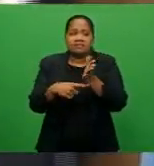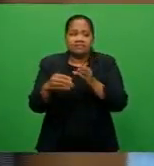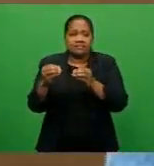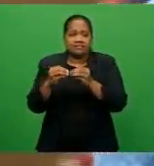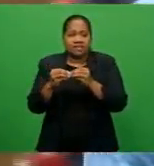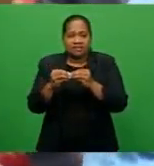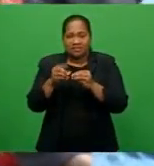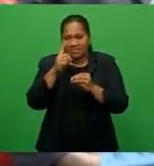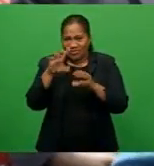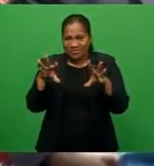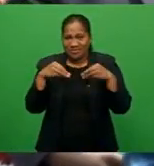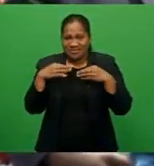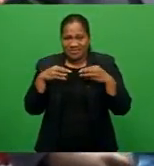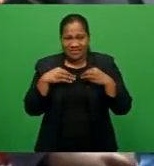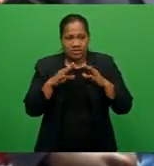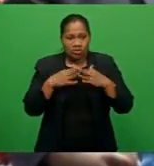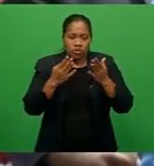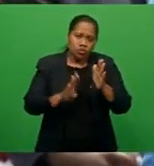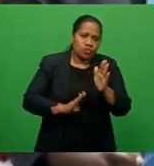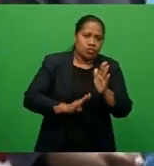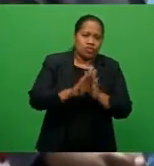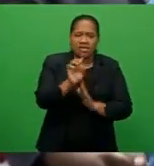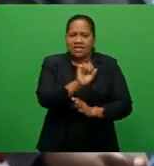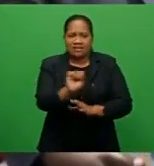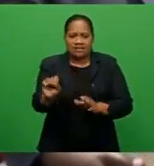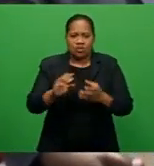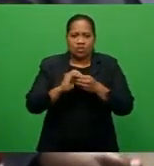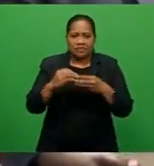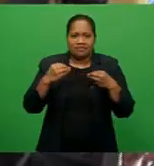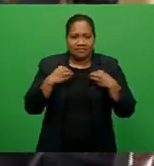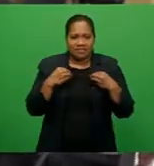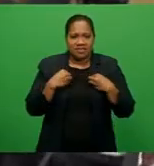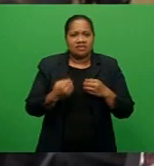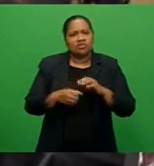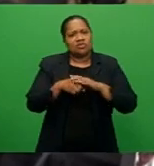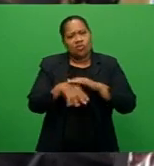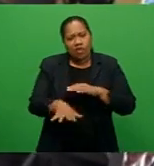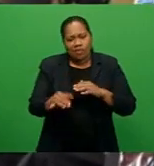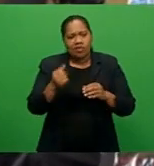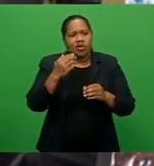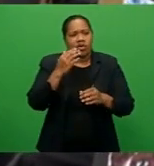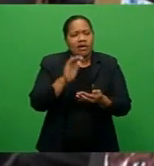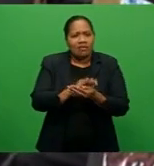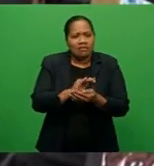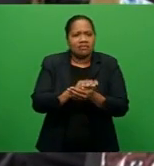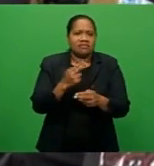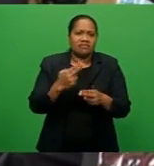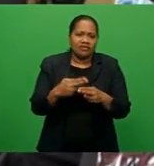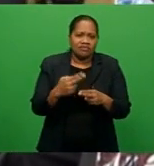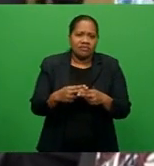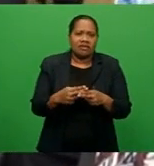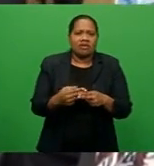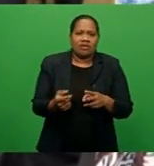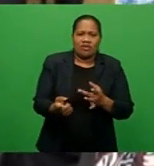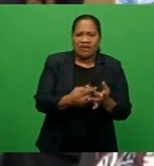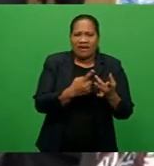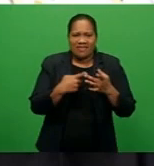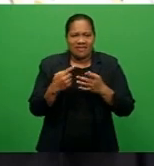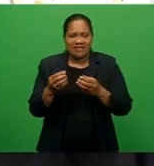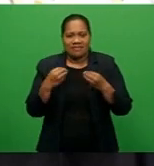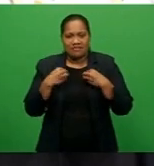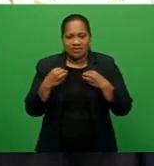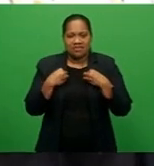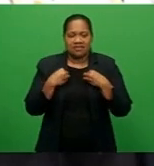recipients are thriving in their respective businesses, whether it be crop or yangona farming, aquaculture or other business.